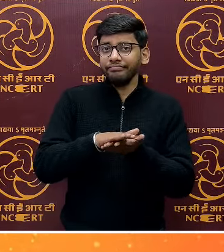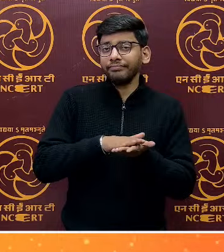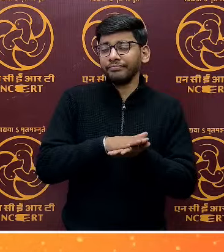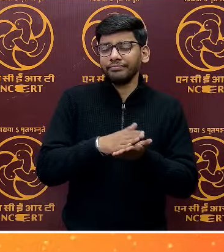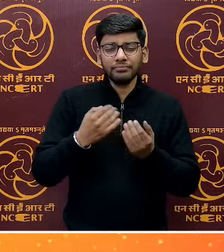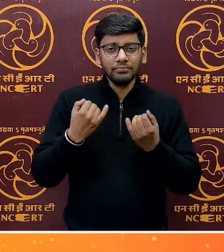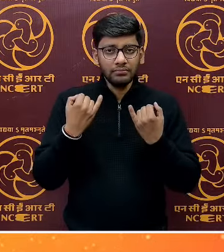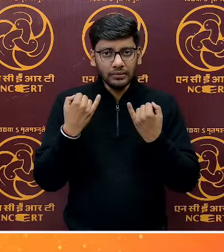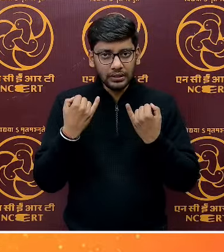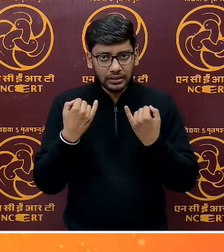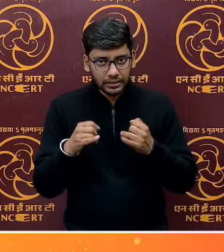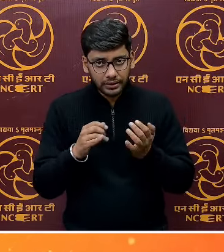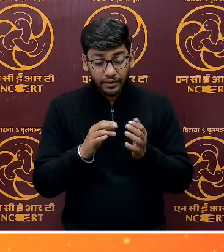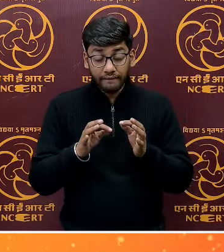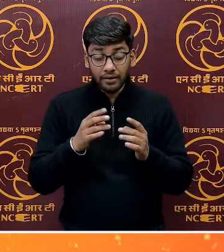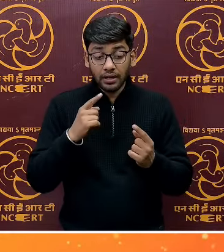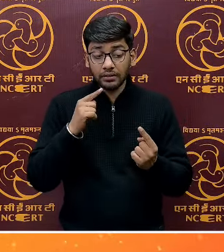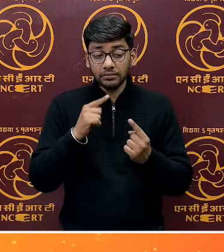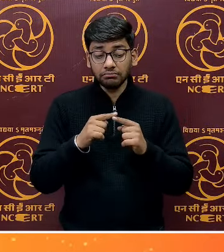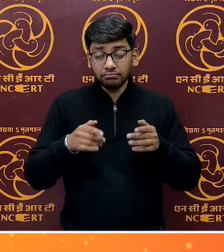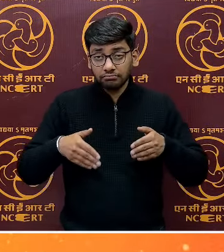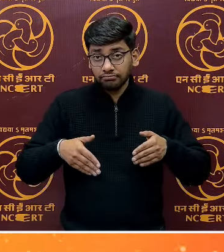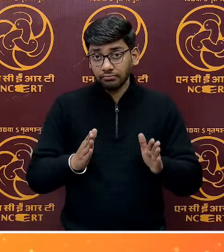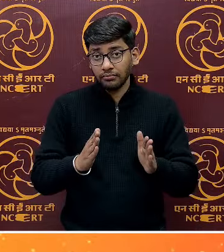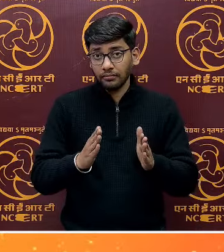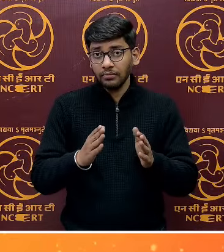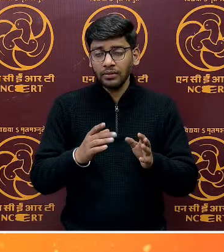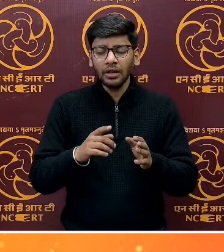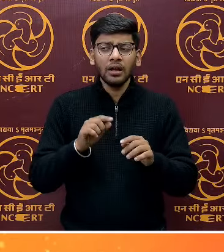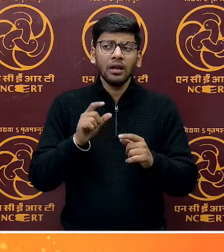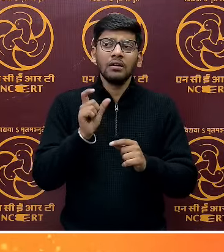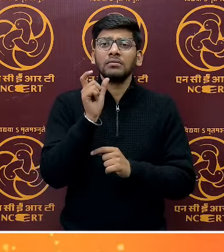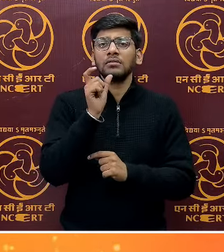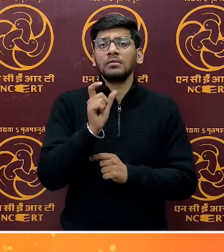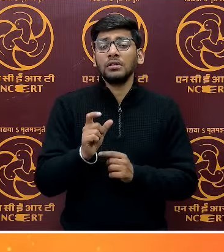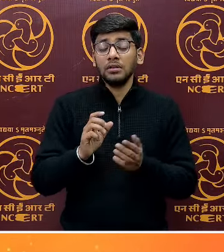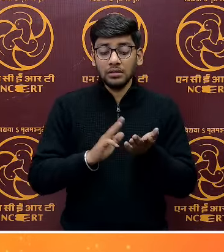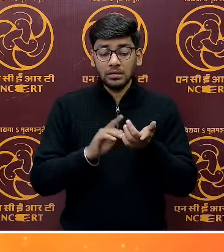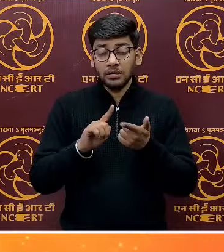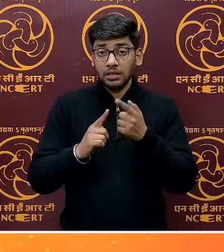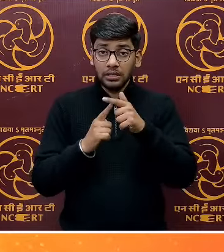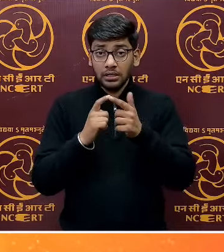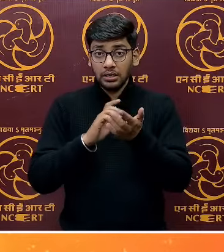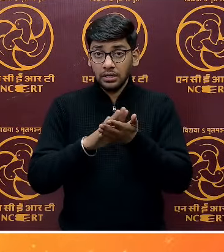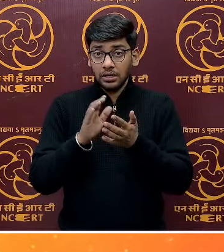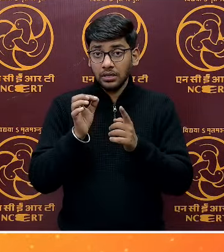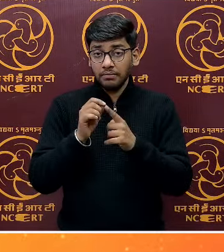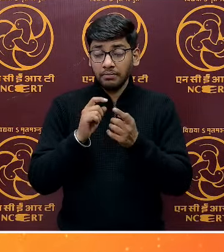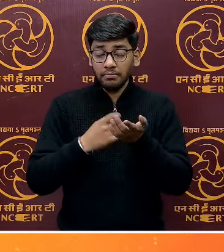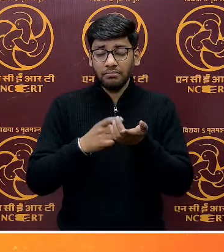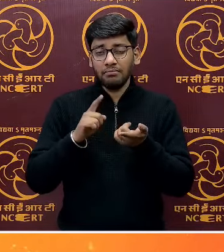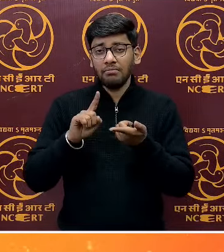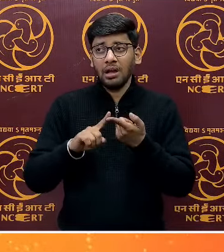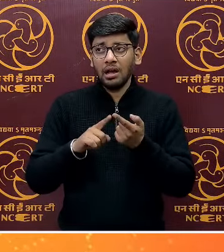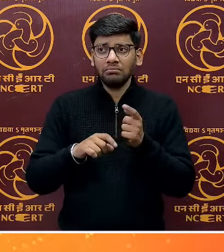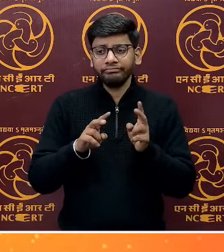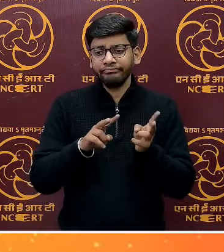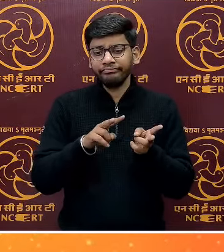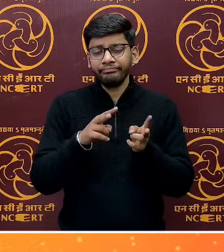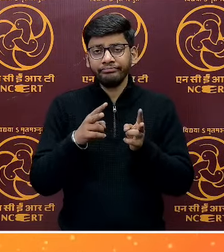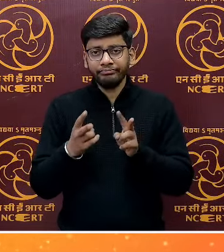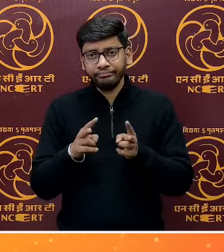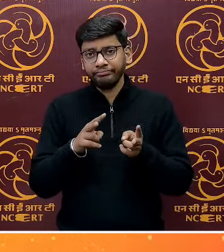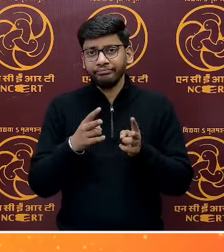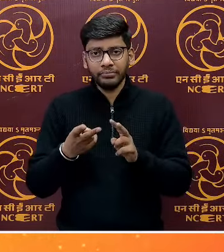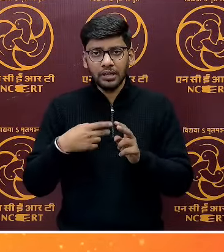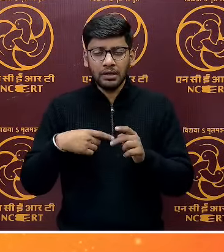a fixed direction. This word also becomes a metaphor, which means the meaning is transferred, where we say